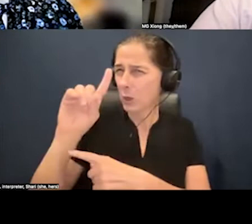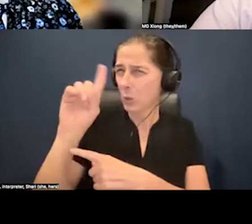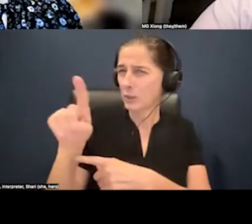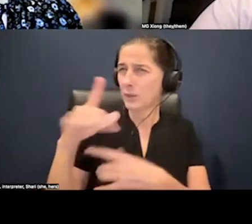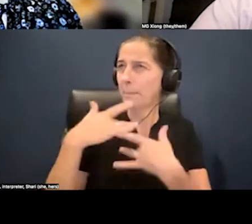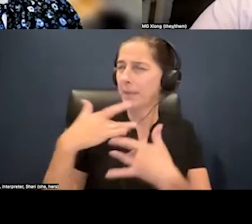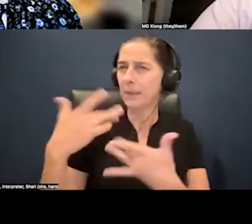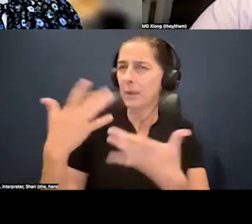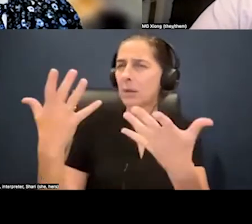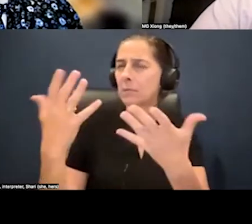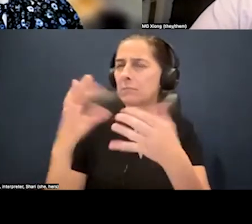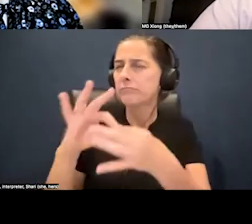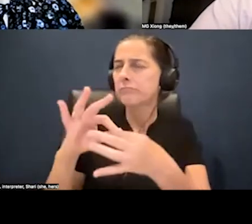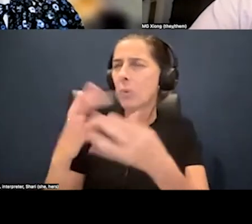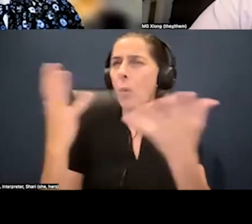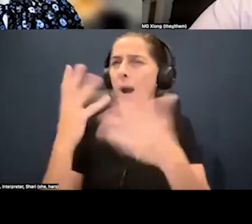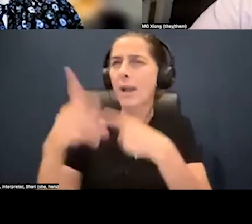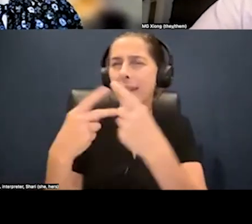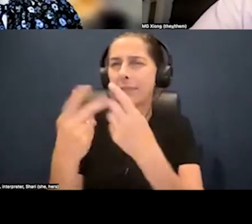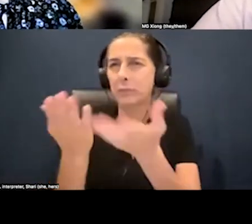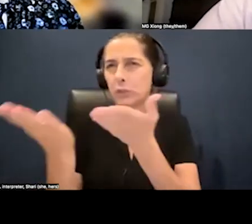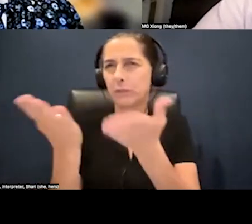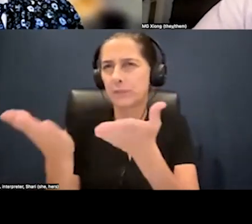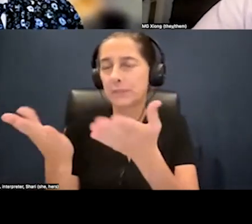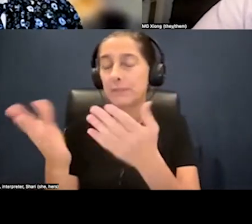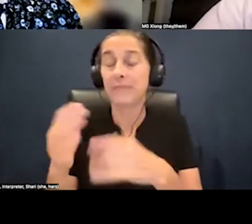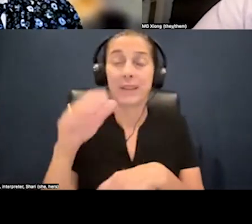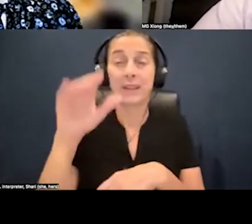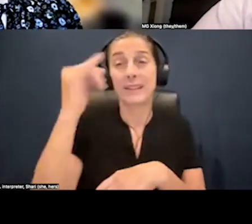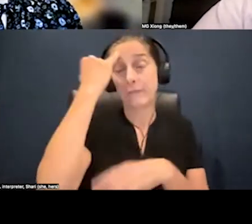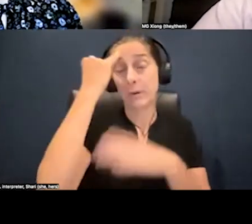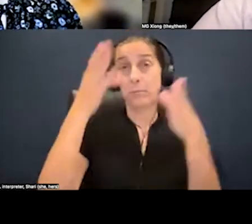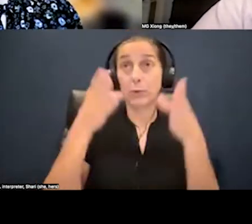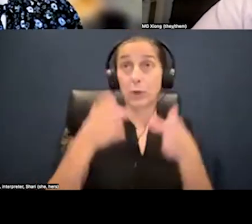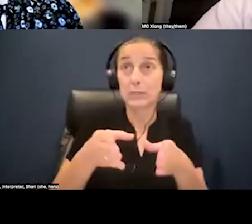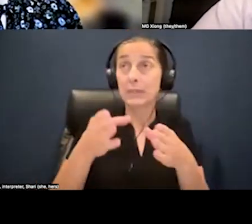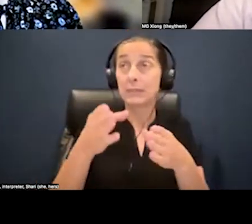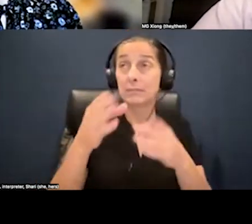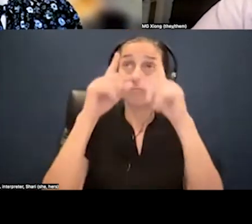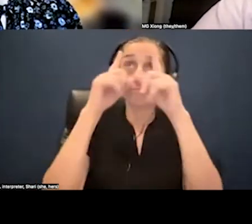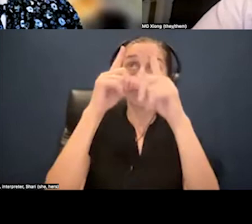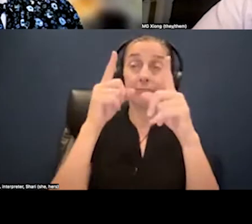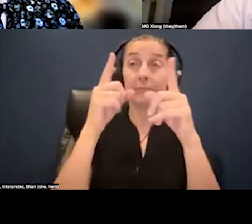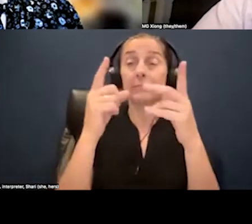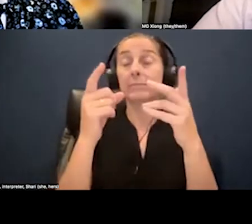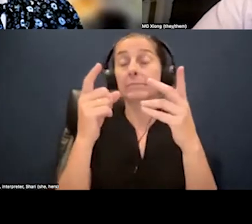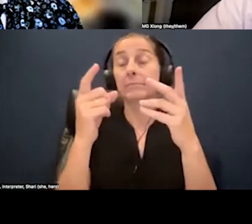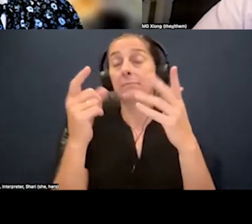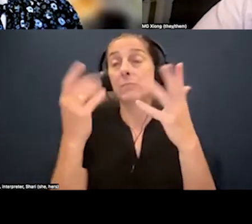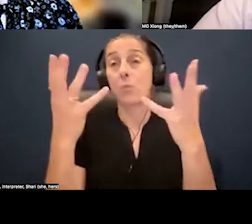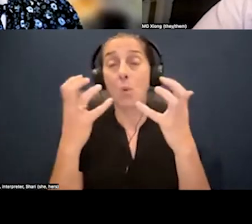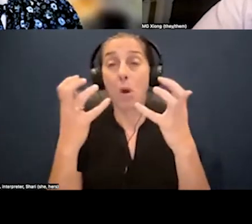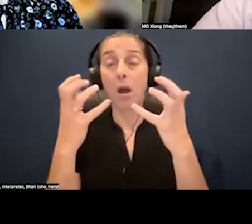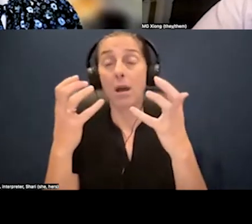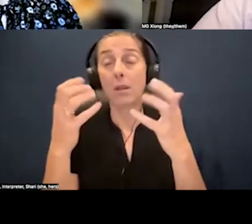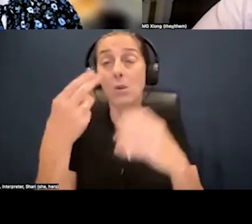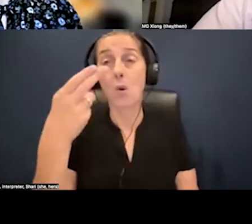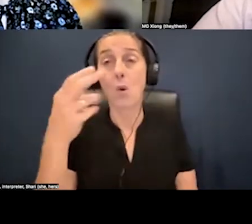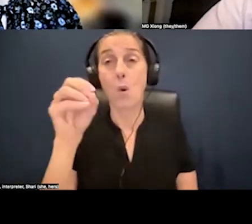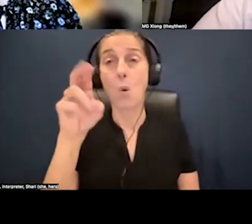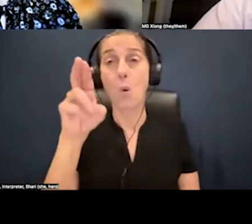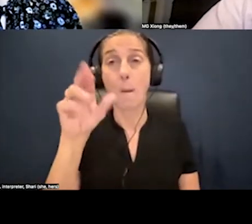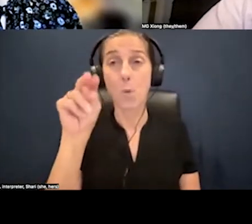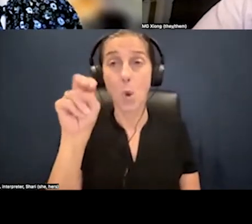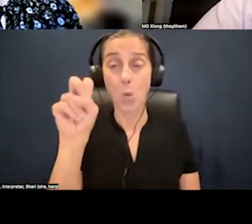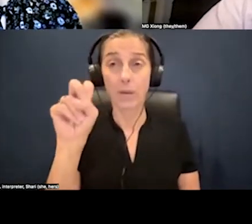for something like hormone therapy, my list of sort of things that people need to know coming in is